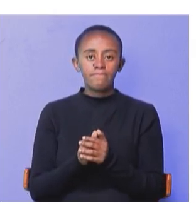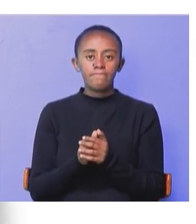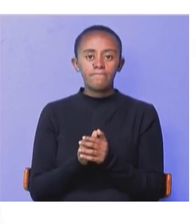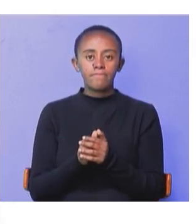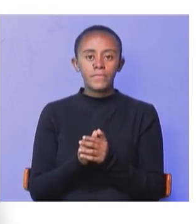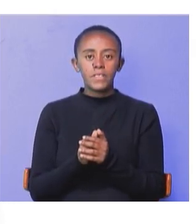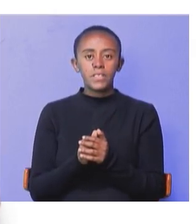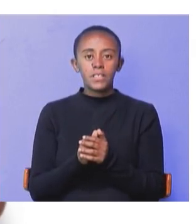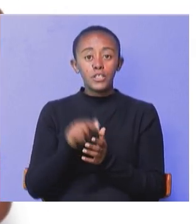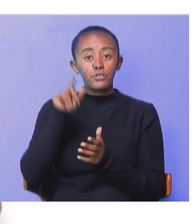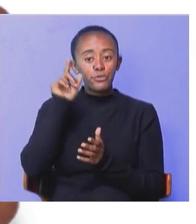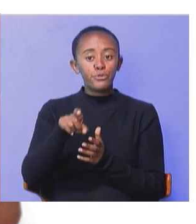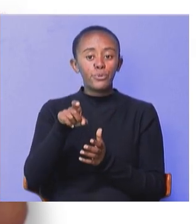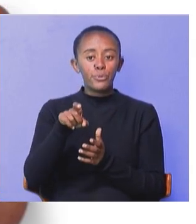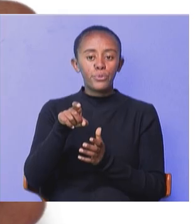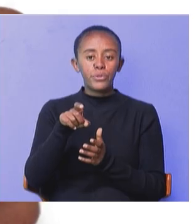should